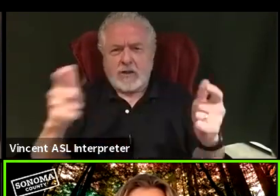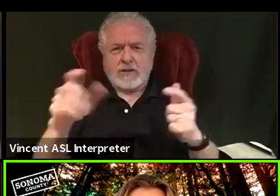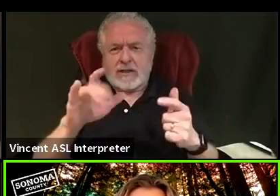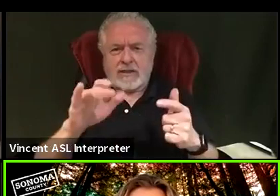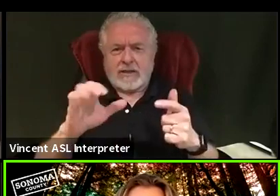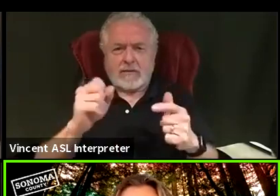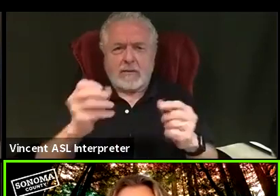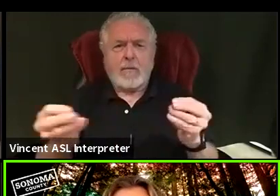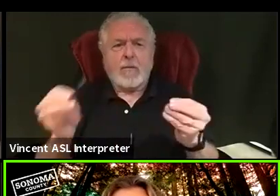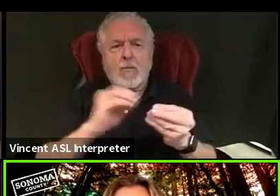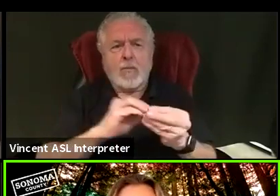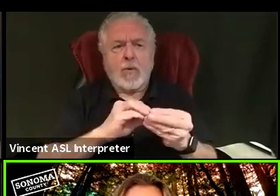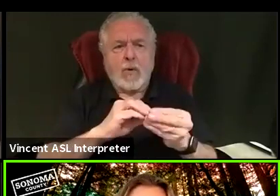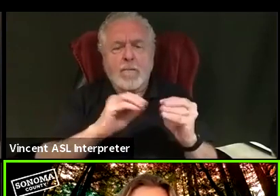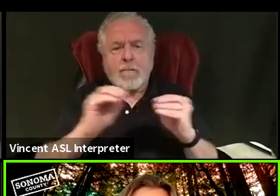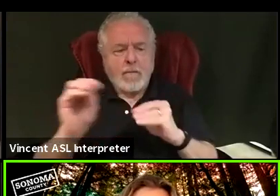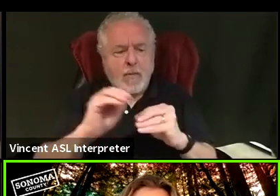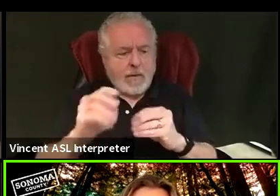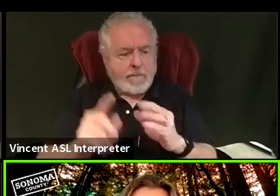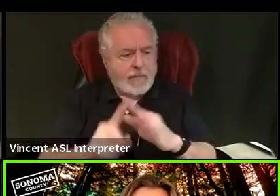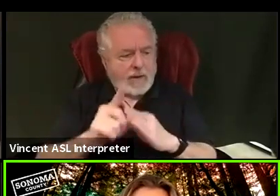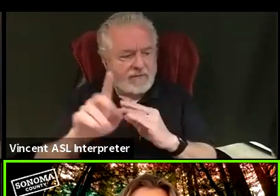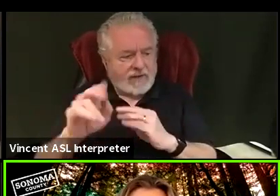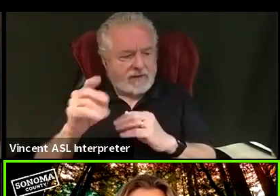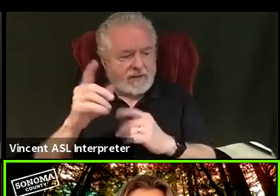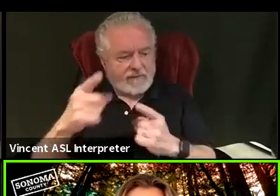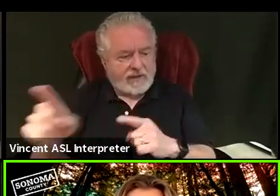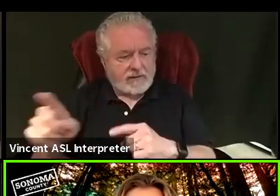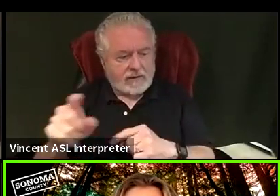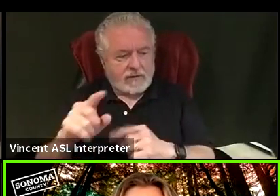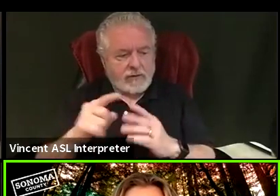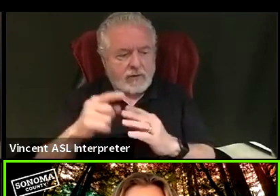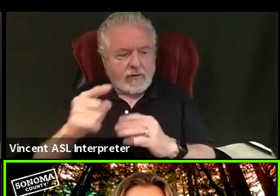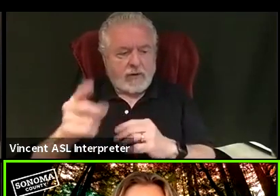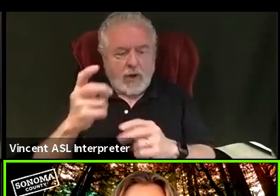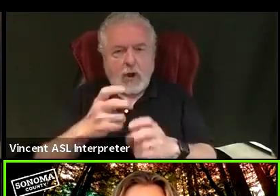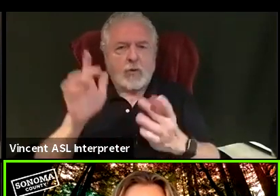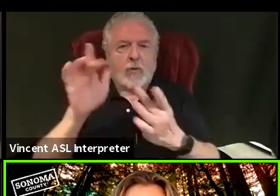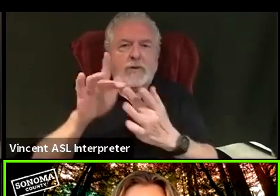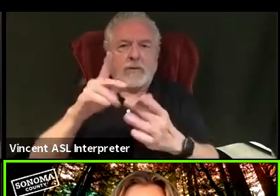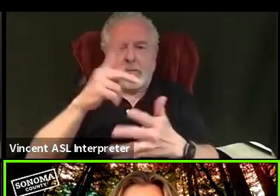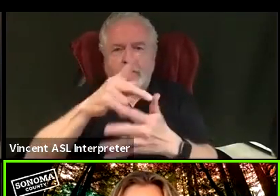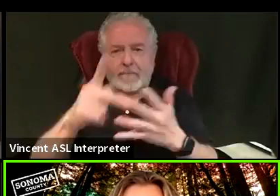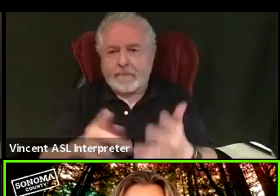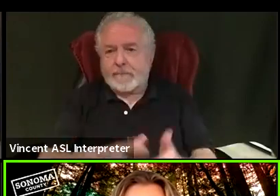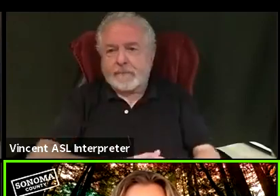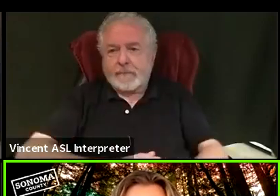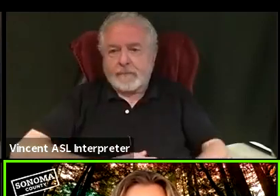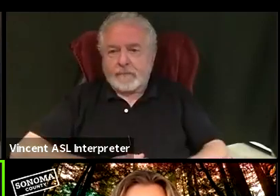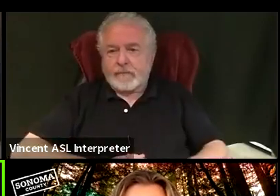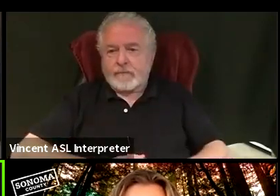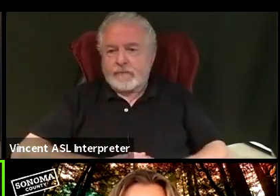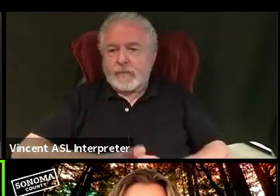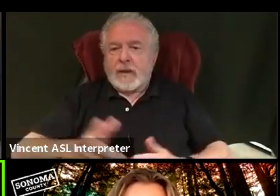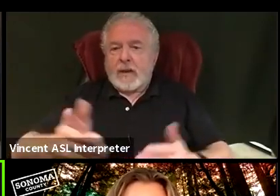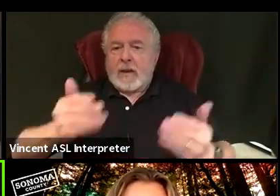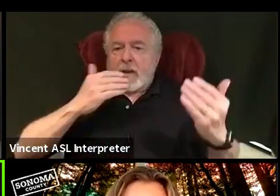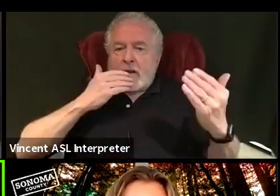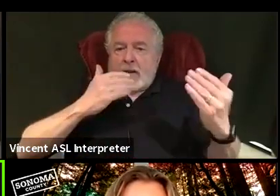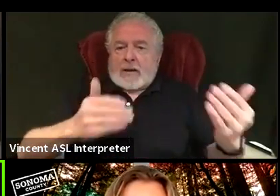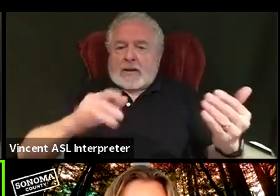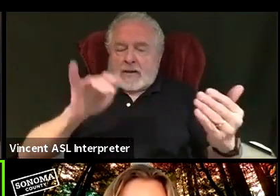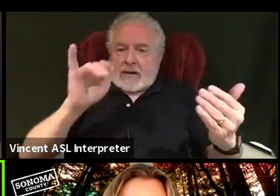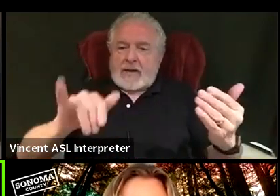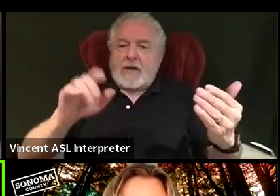and focus more on the mobile and pop-up vaccine events to target some of those hard-to-reach populations. Thanks, Chair Hopkins. Appreciate